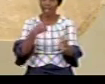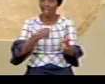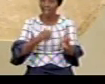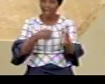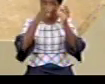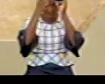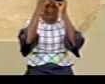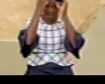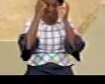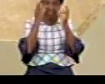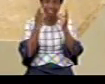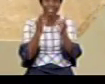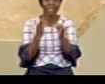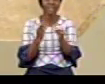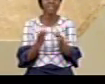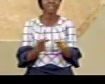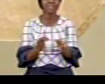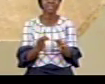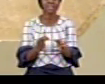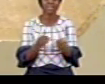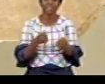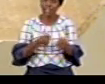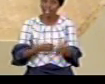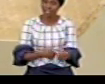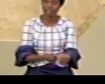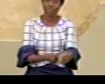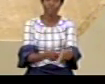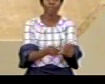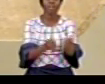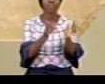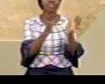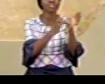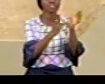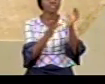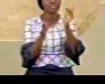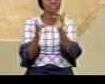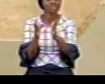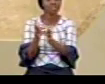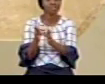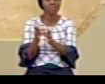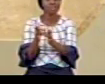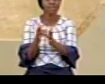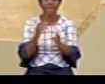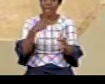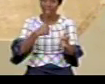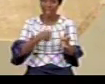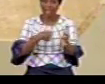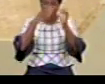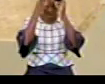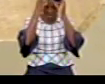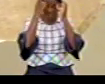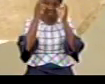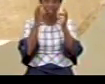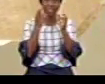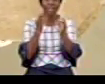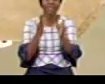Jesus, I have decided to follow Jesus. I